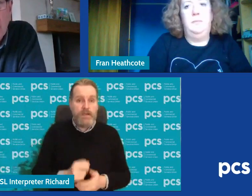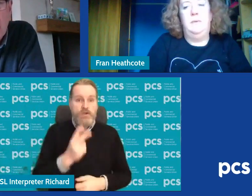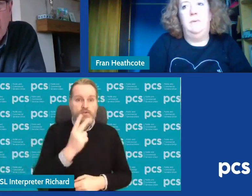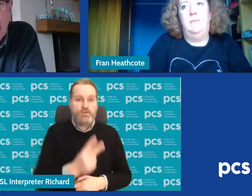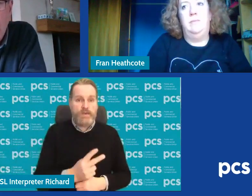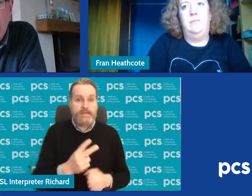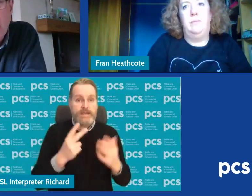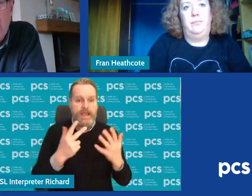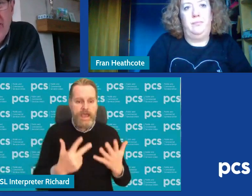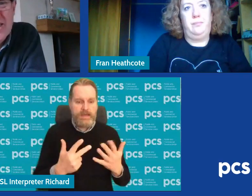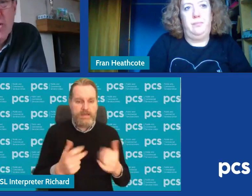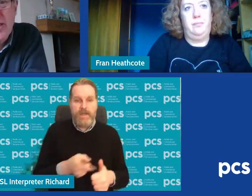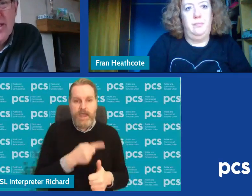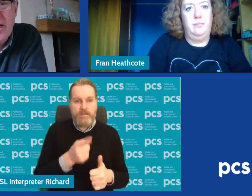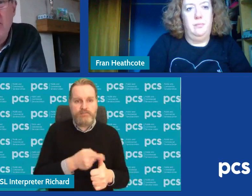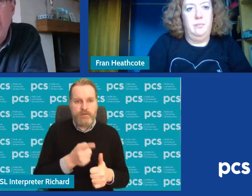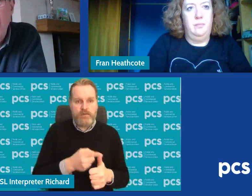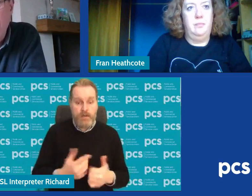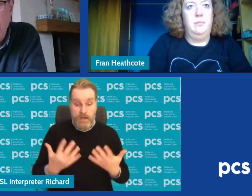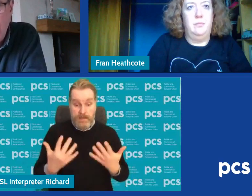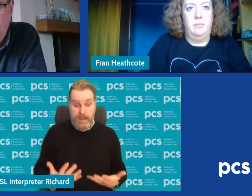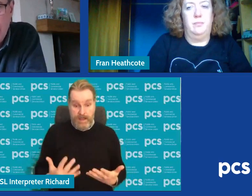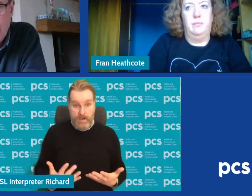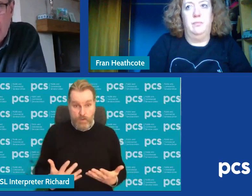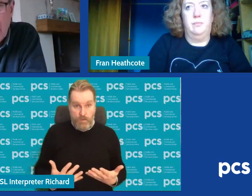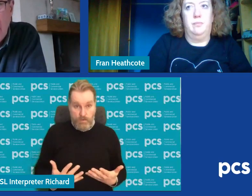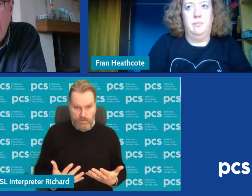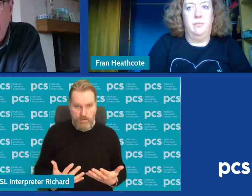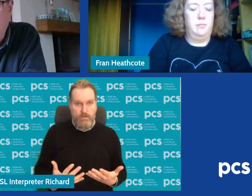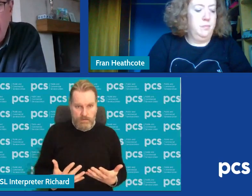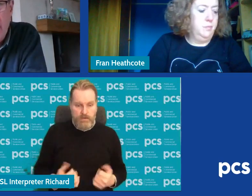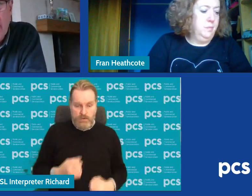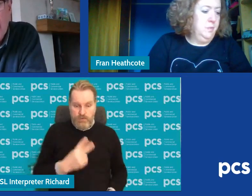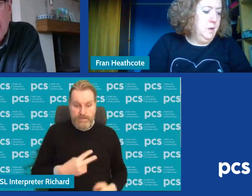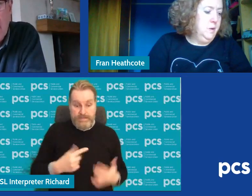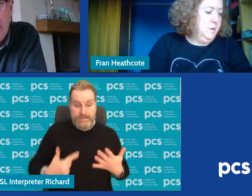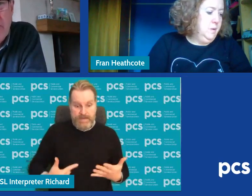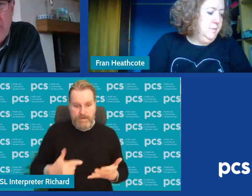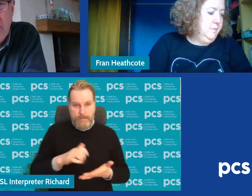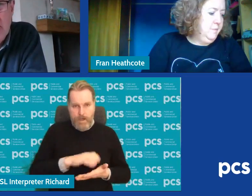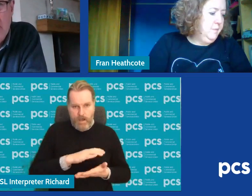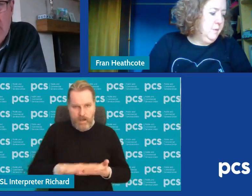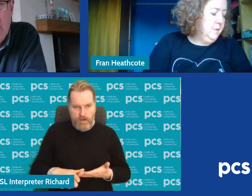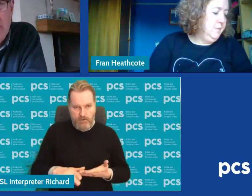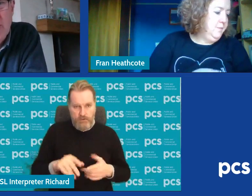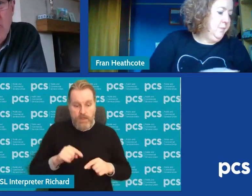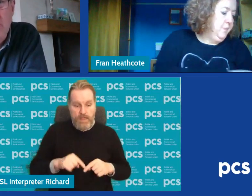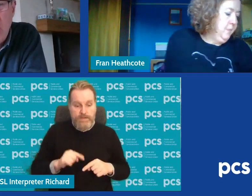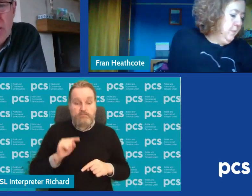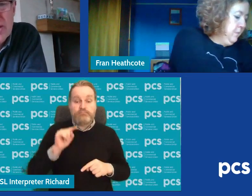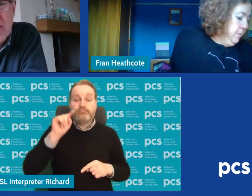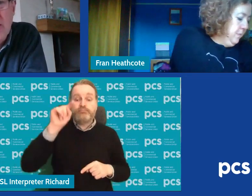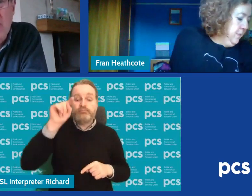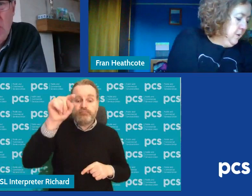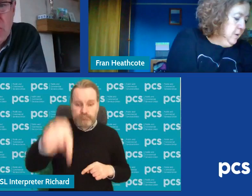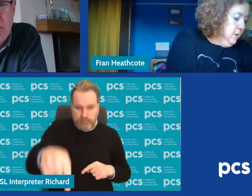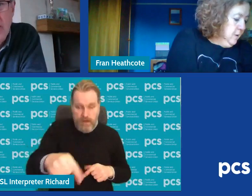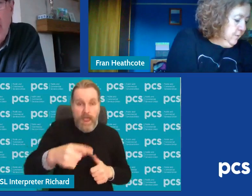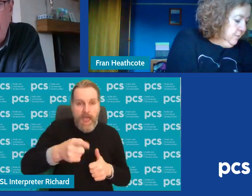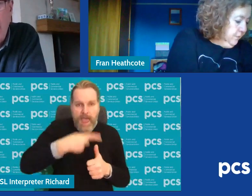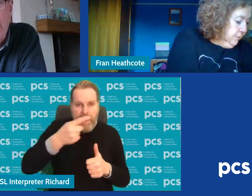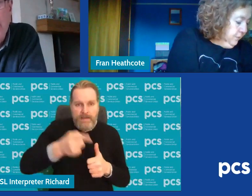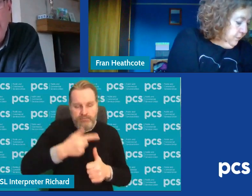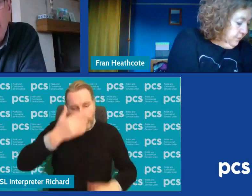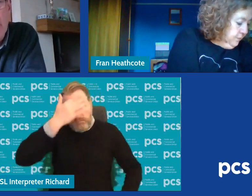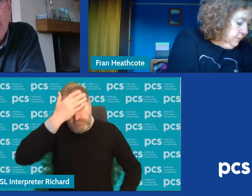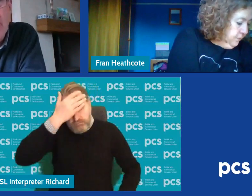March. That all-out strike is the 28th of April, and April is a month with lots of action. So the ball is in the court of the